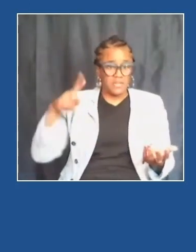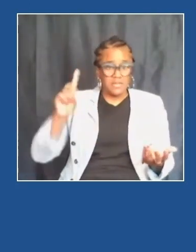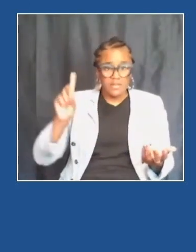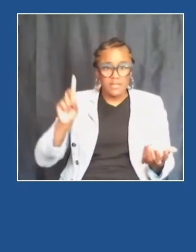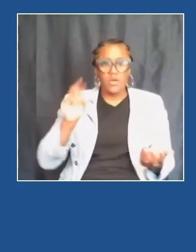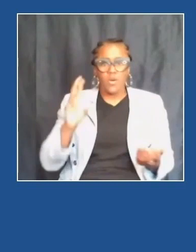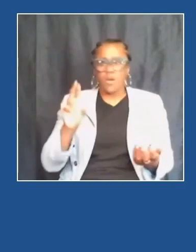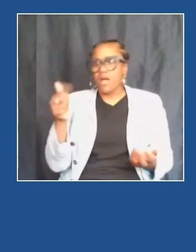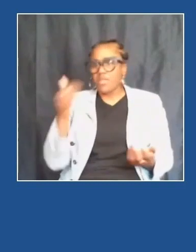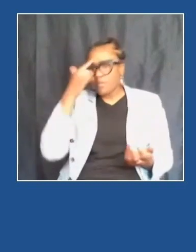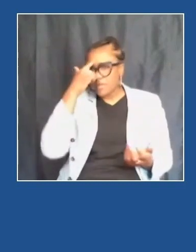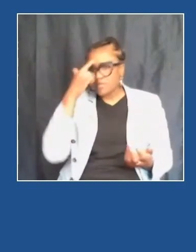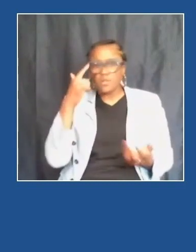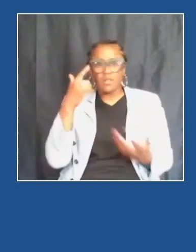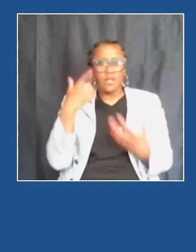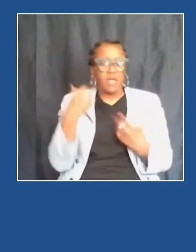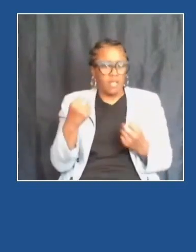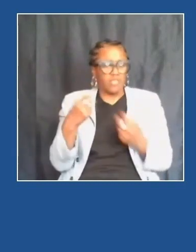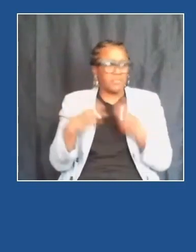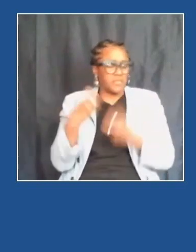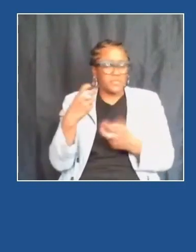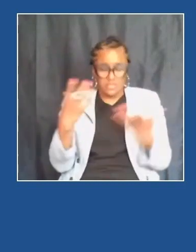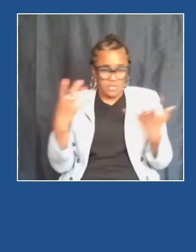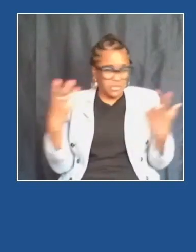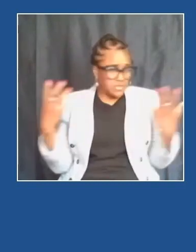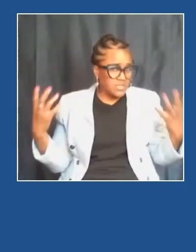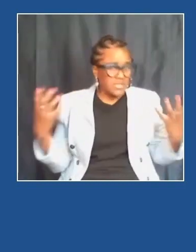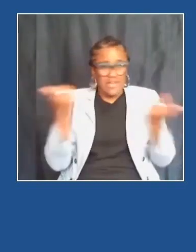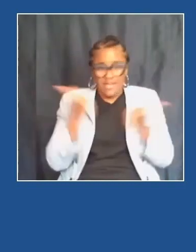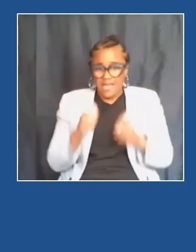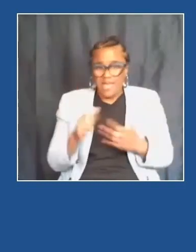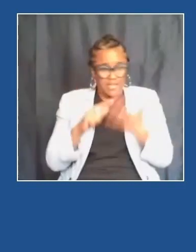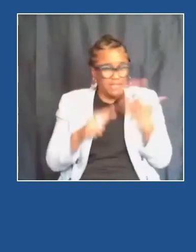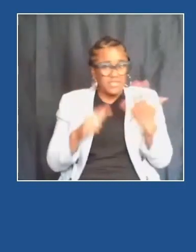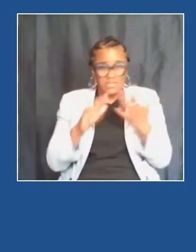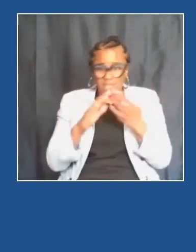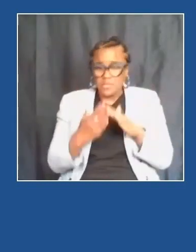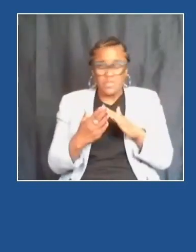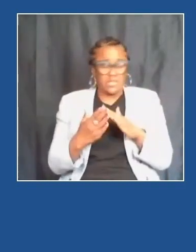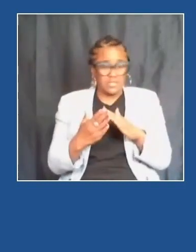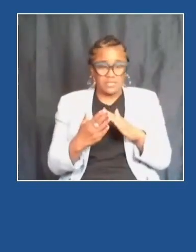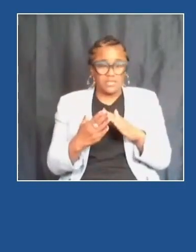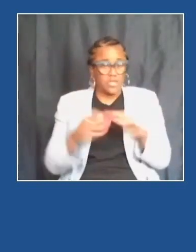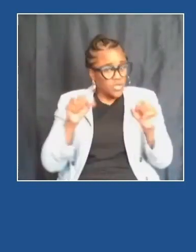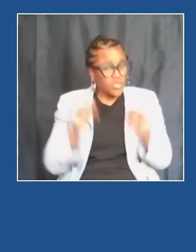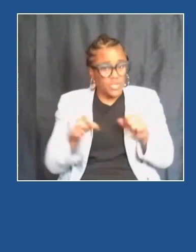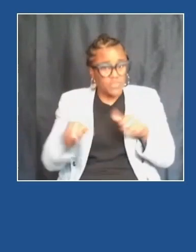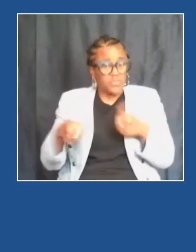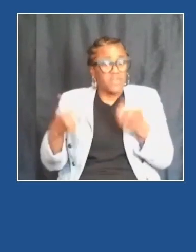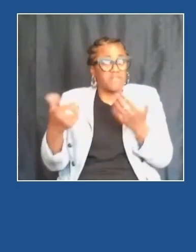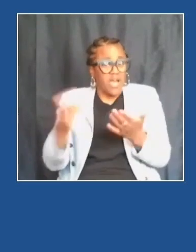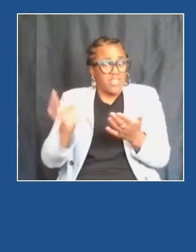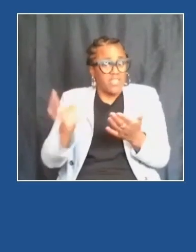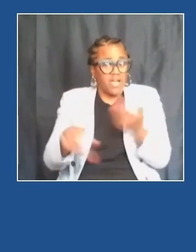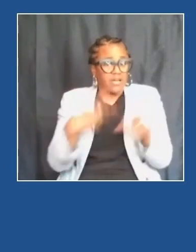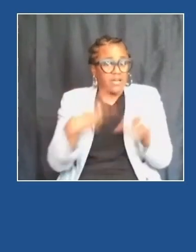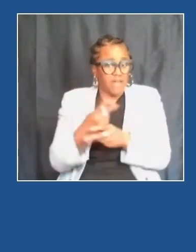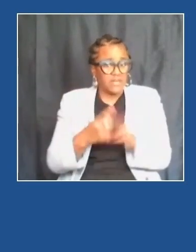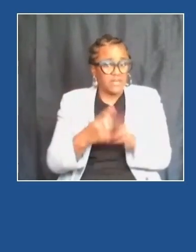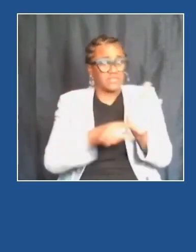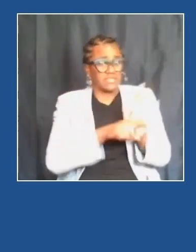mental health problems, okay? And any of these communities, okay, could provide that kind of stigma.